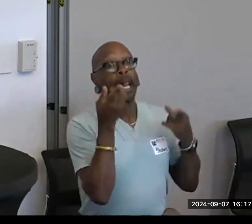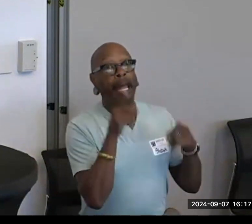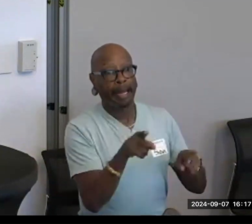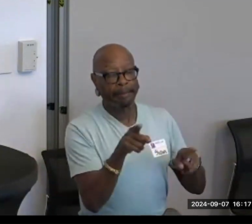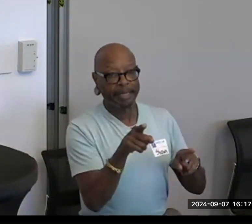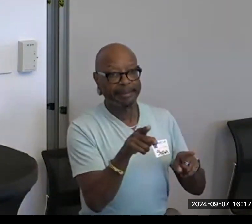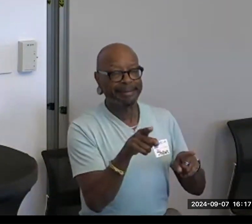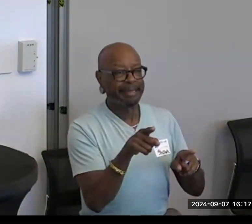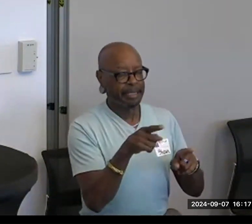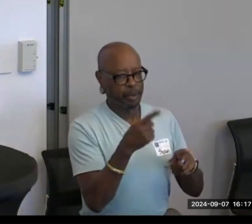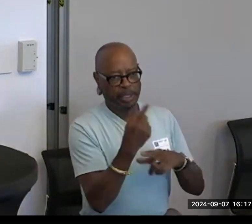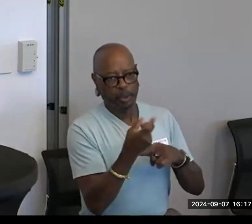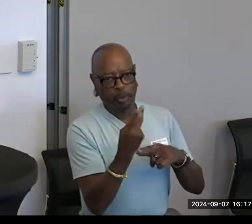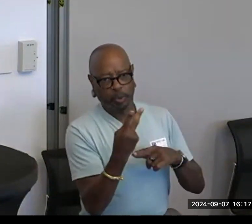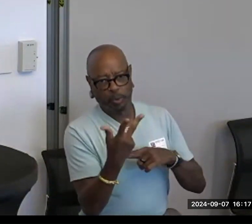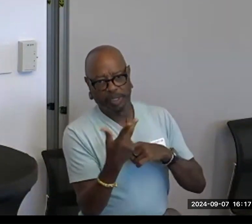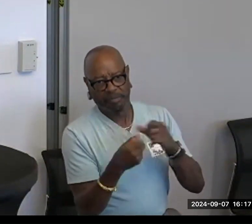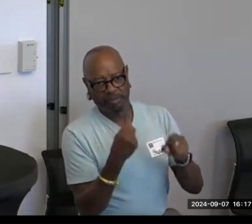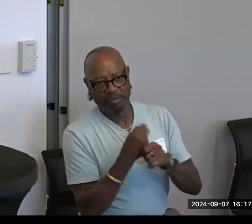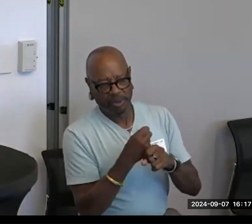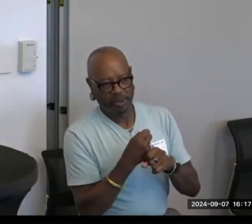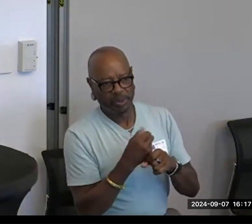in the next couple of years.